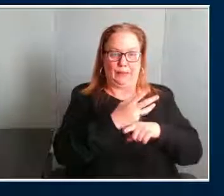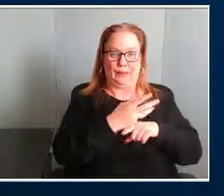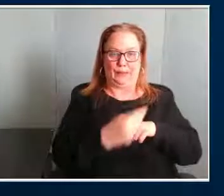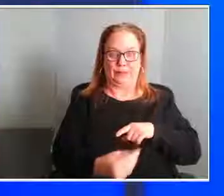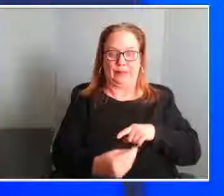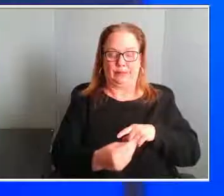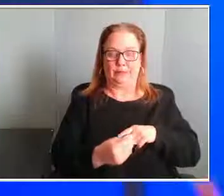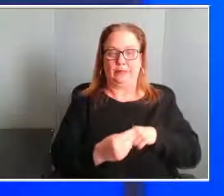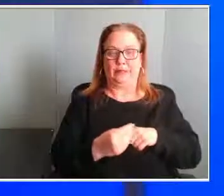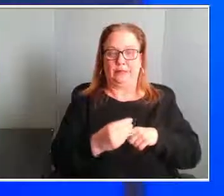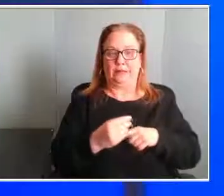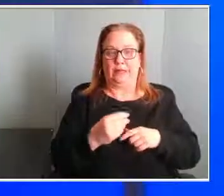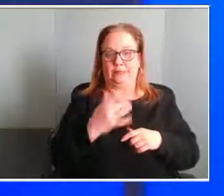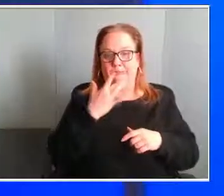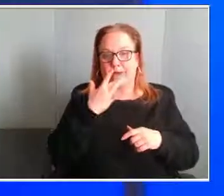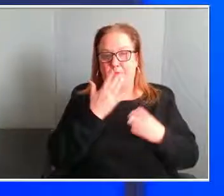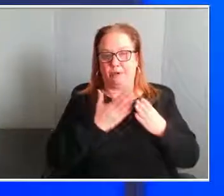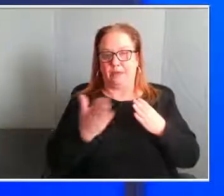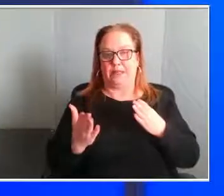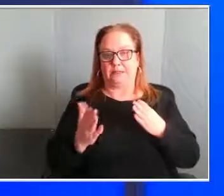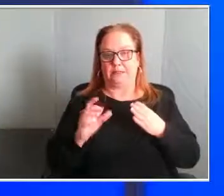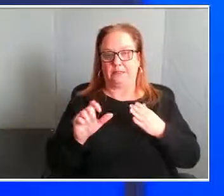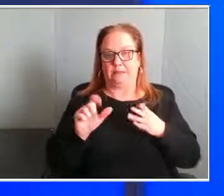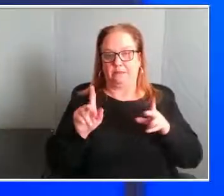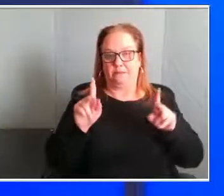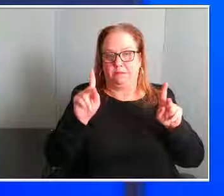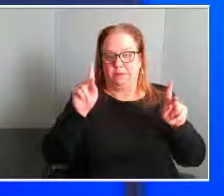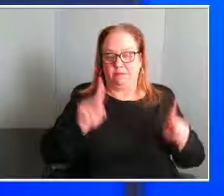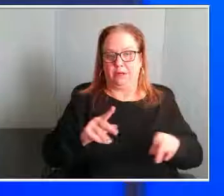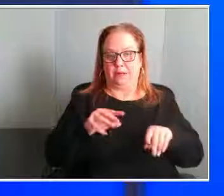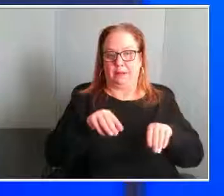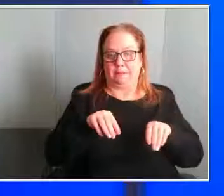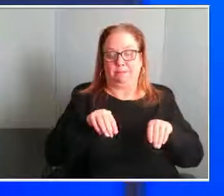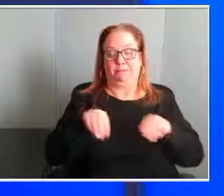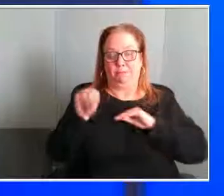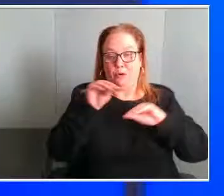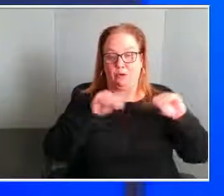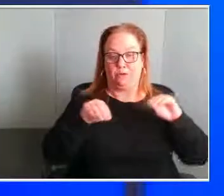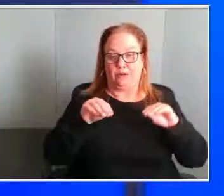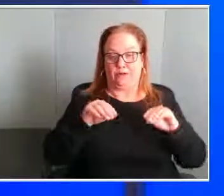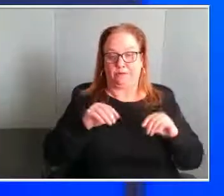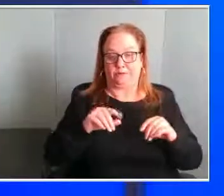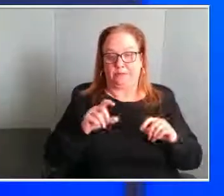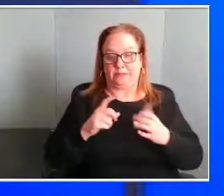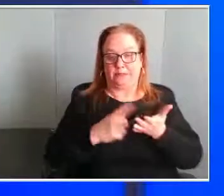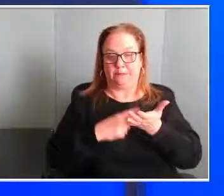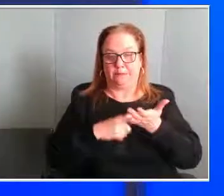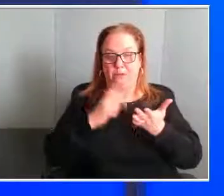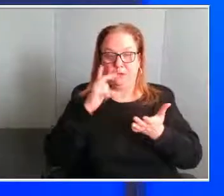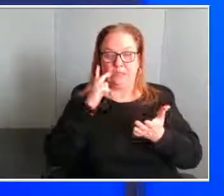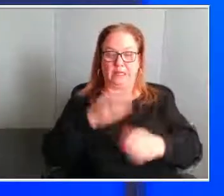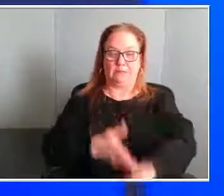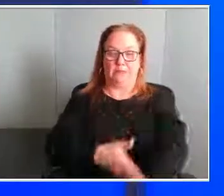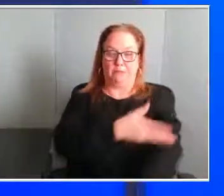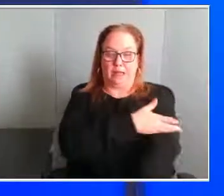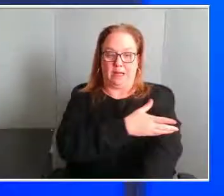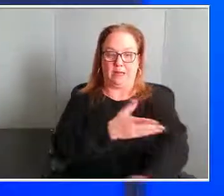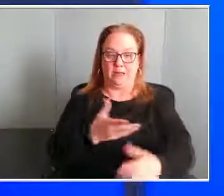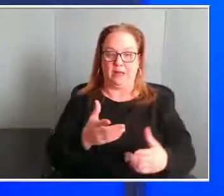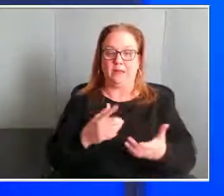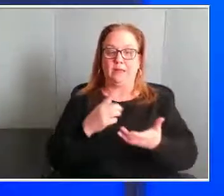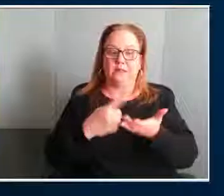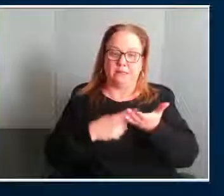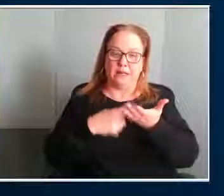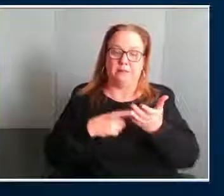there are favorable things that lead to somebody being able to move that quickly. But sometimes we see pretty dramatic improvement. Sometimes it's more slow and